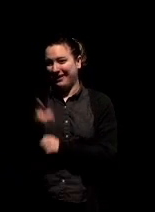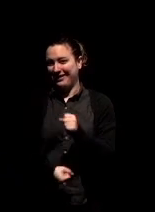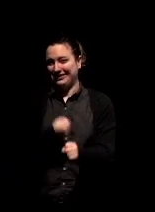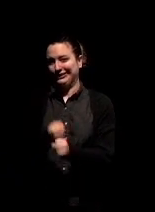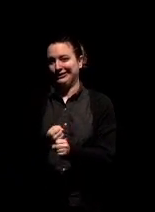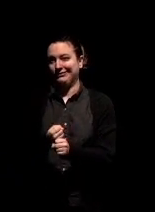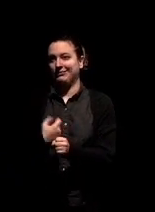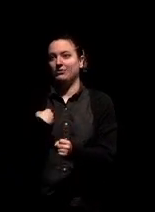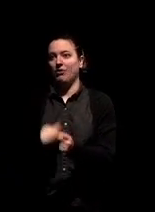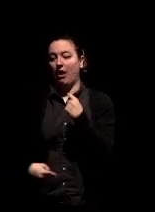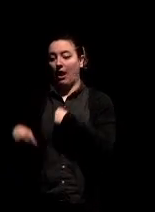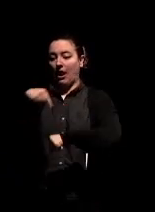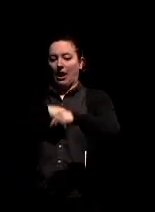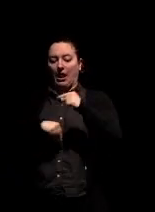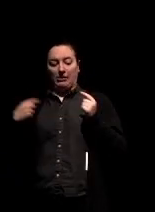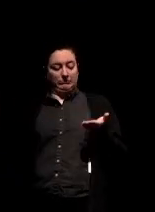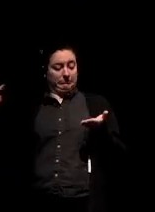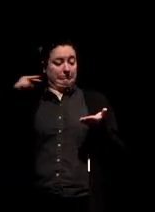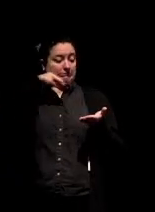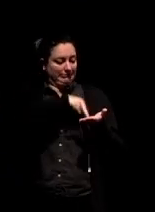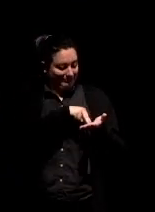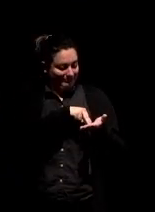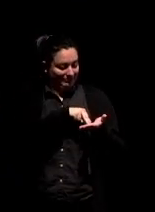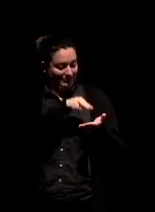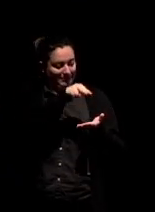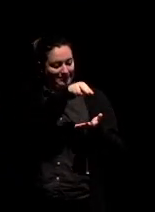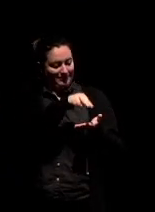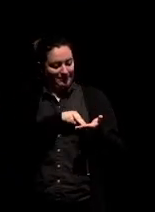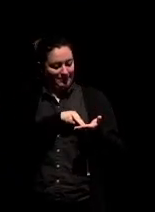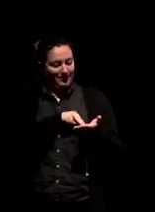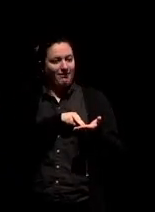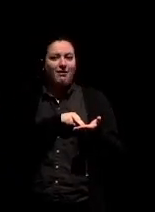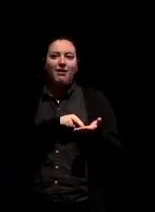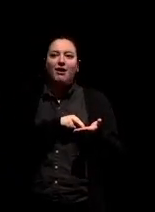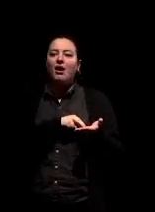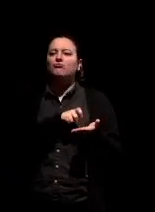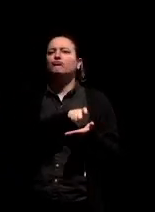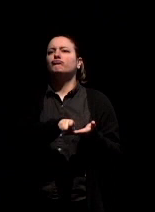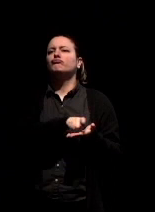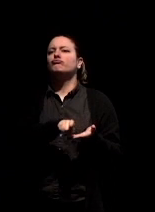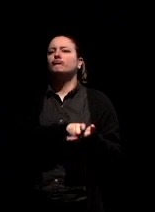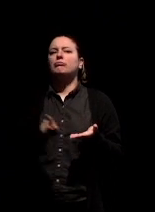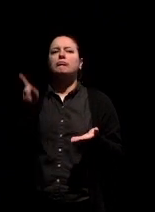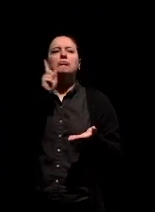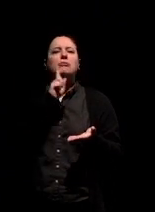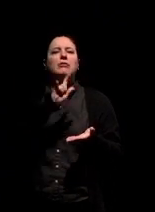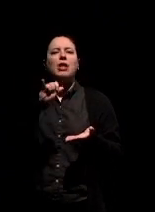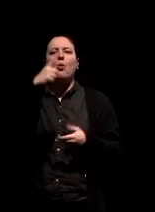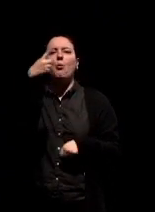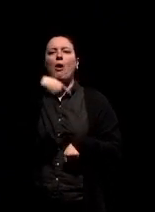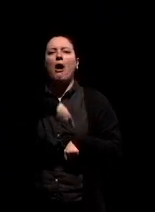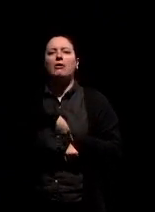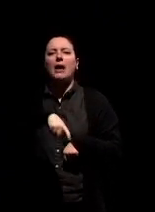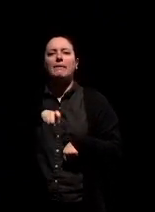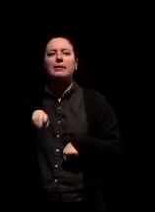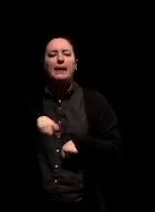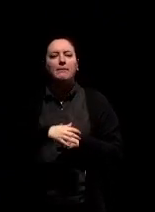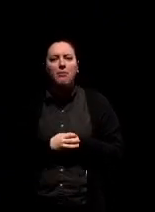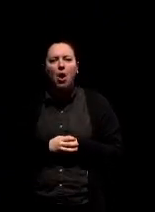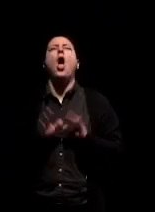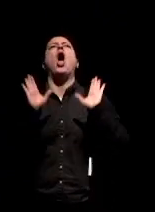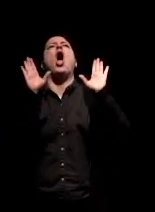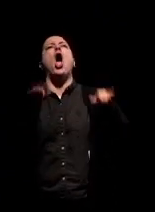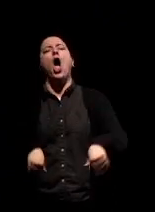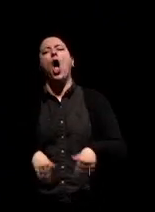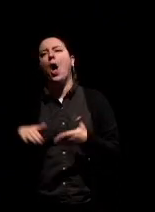like that, you know, this was just a one-time need, and it would and LGBTQ health disparities would go away because now we have